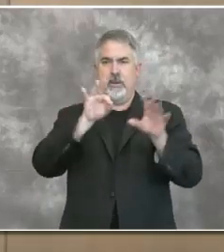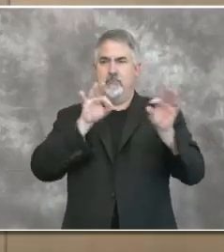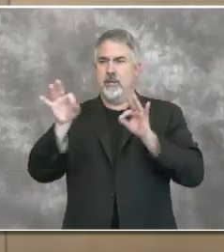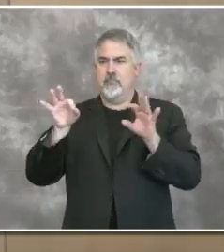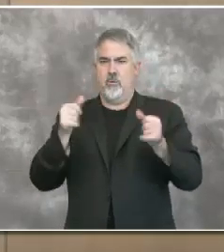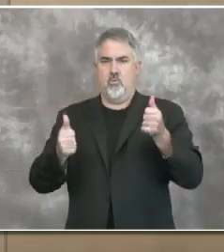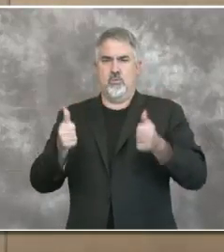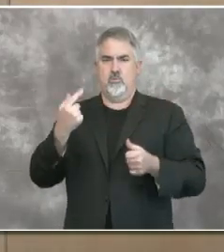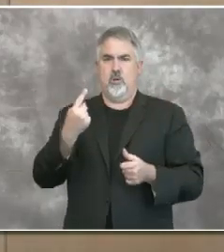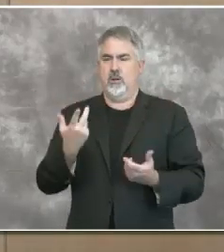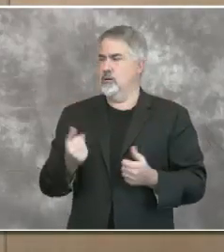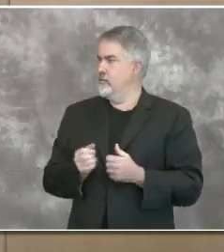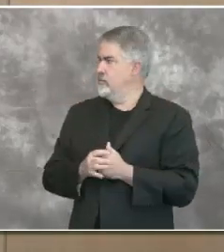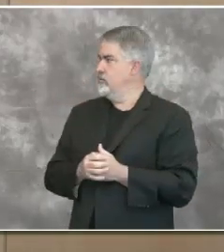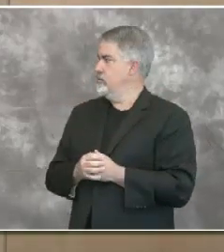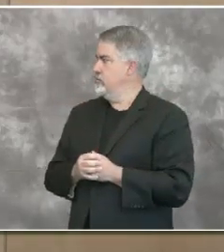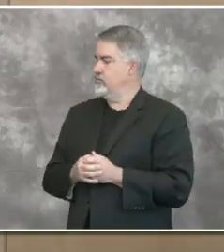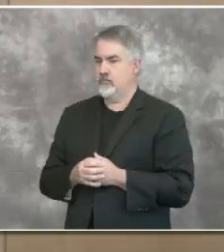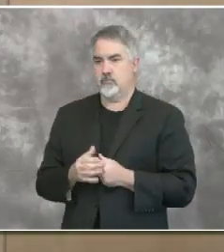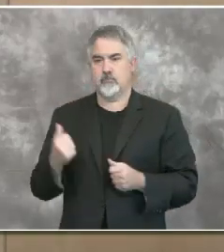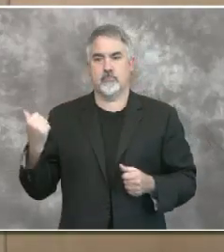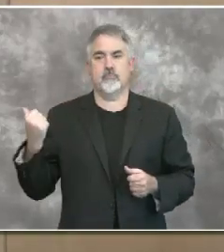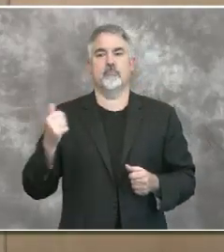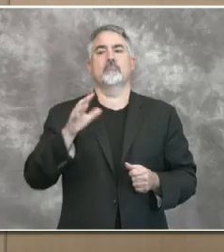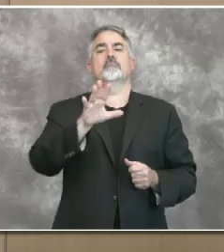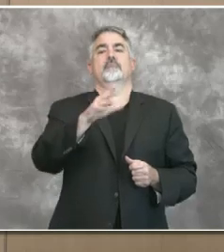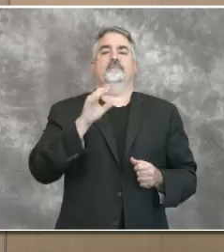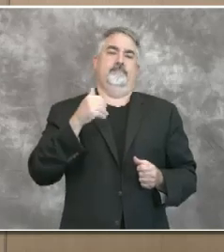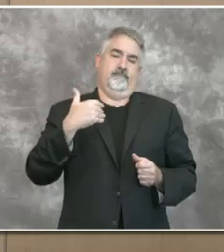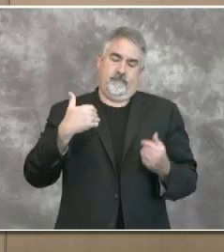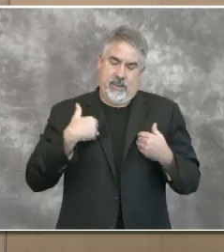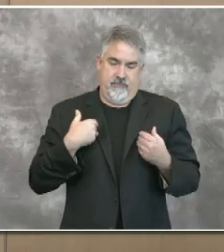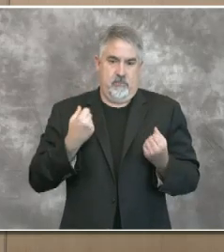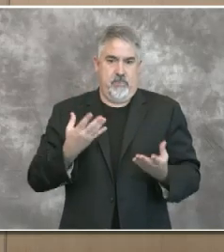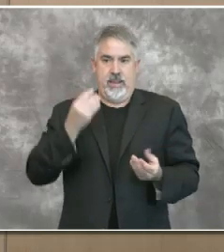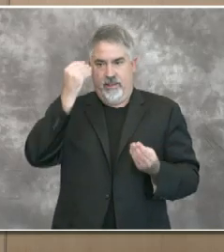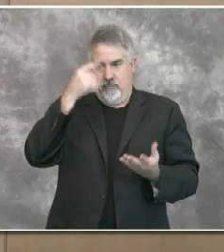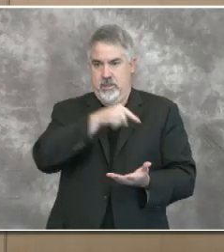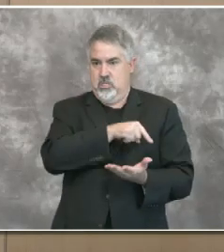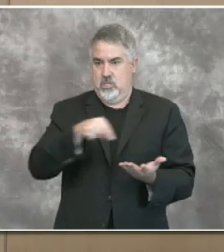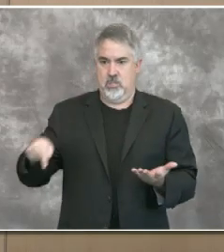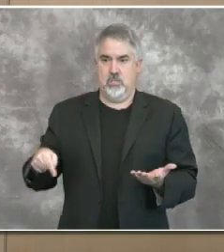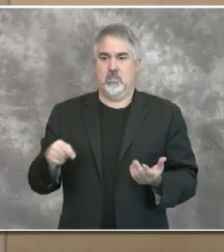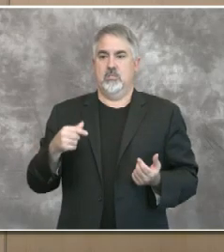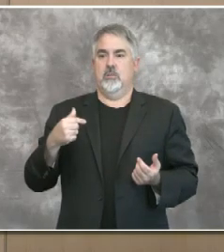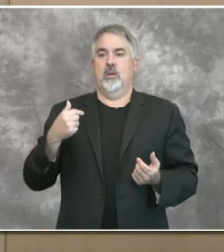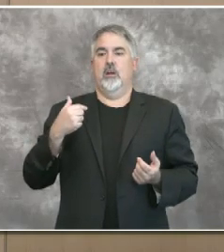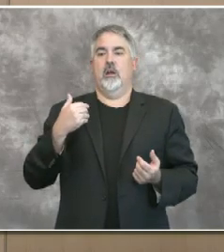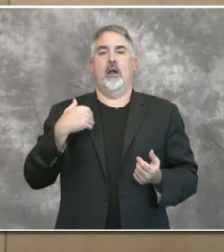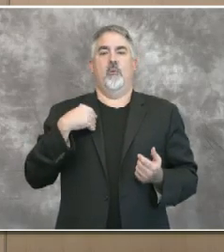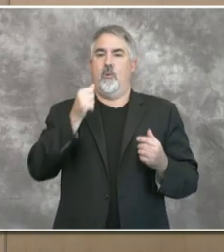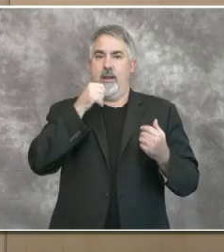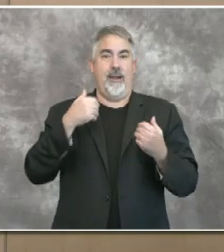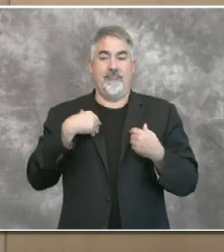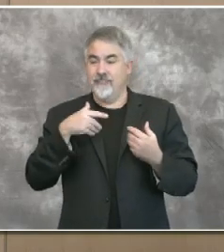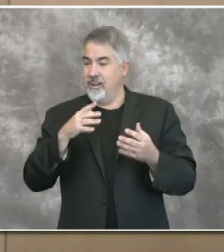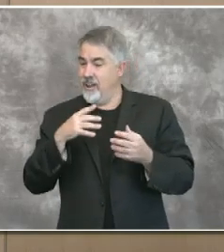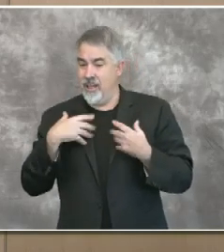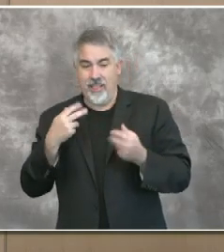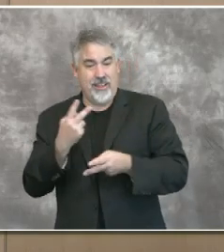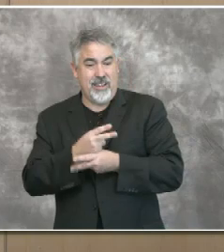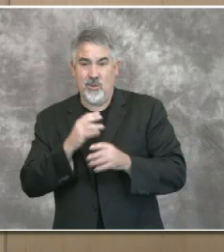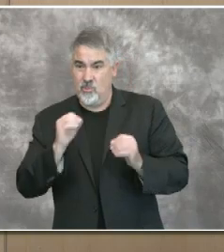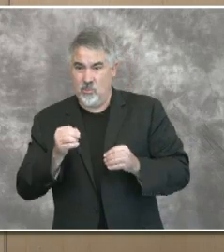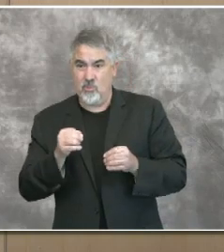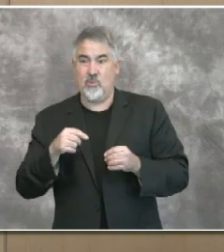Well, first of all, there are a number of resources available to individuals that do not have health care services. Any individual who is in